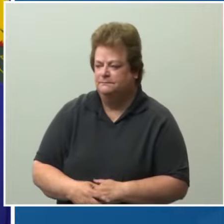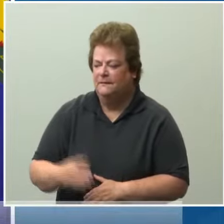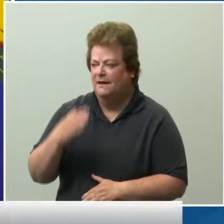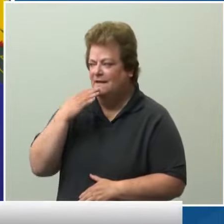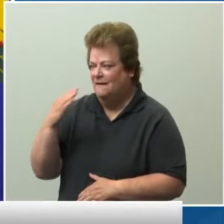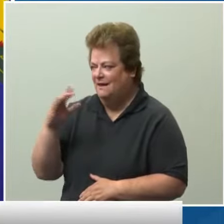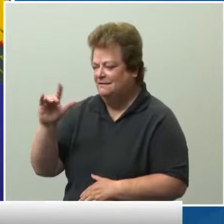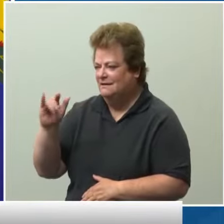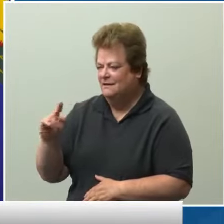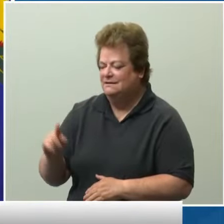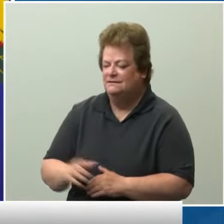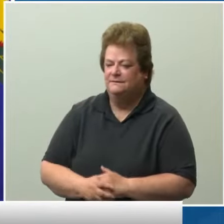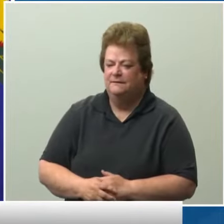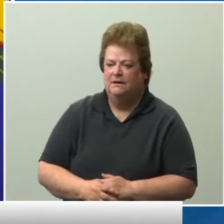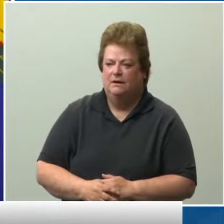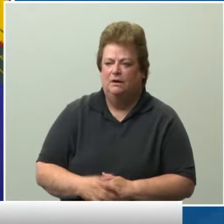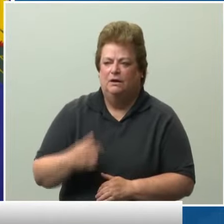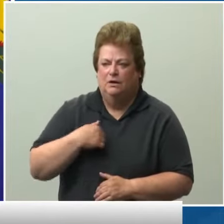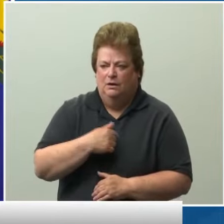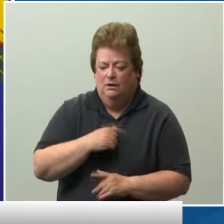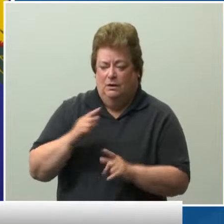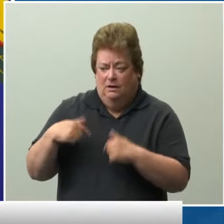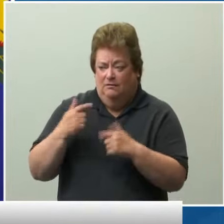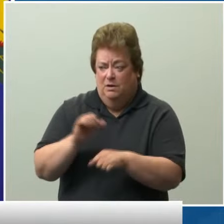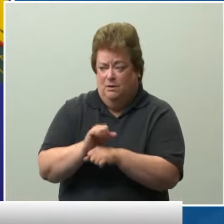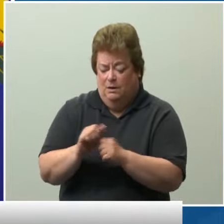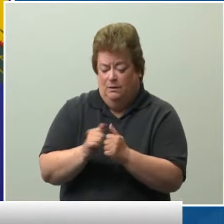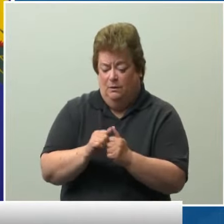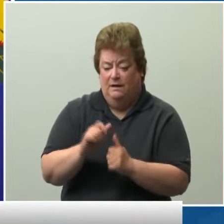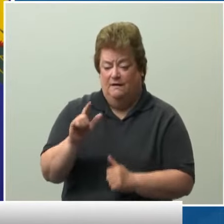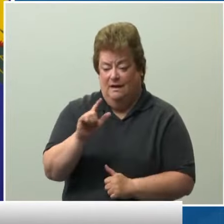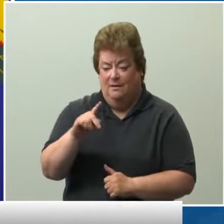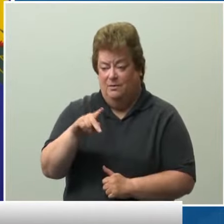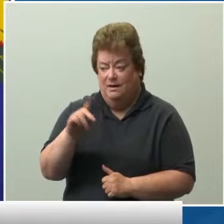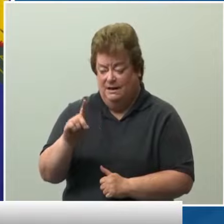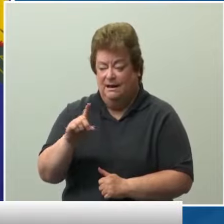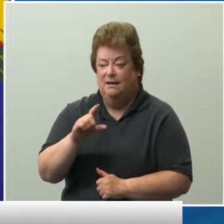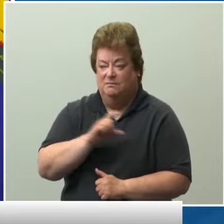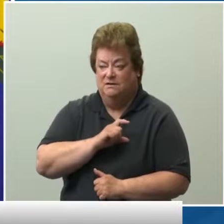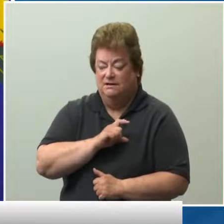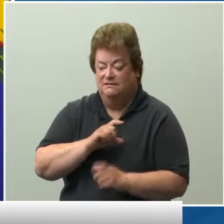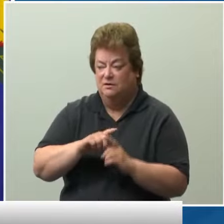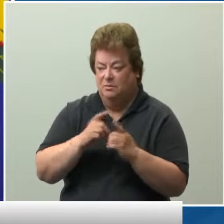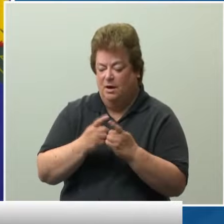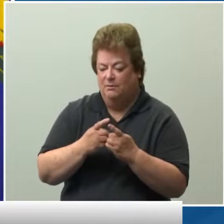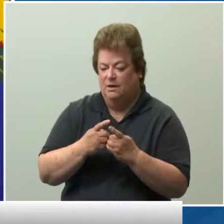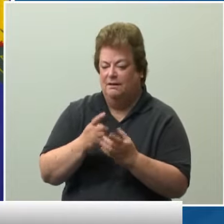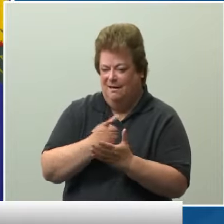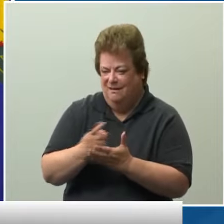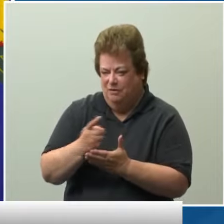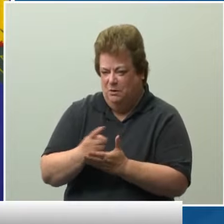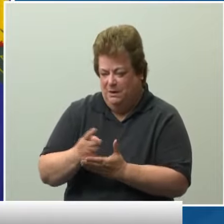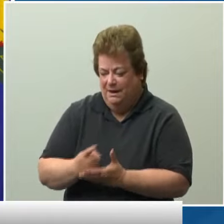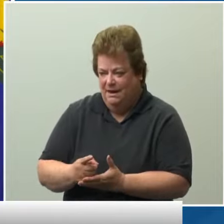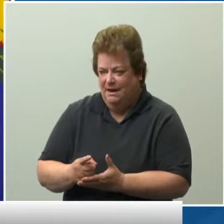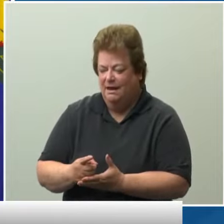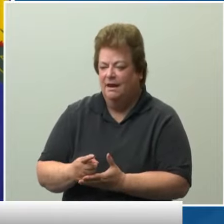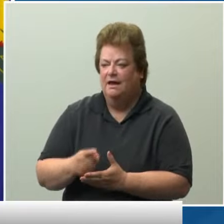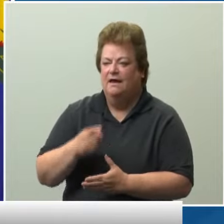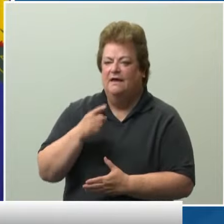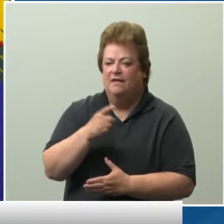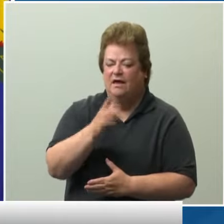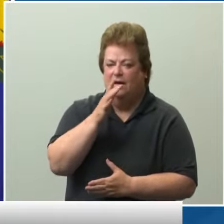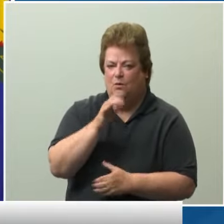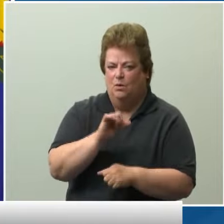Thanks, Liz. Yes, we've been working with LPD on a weekly basis, and they're going to